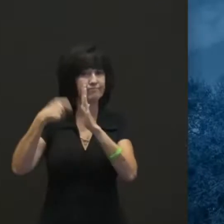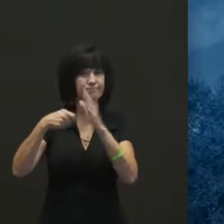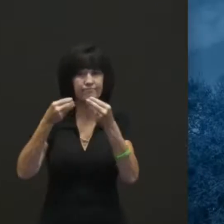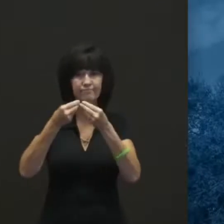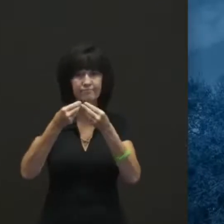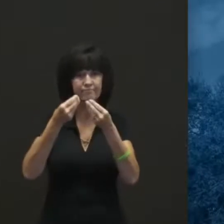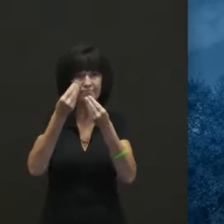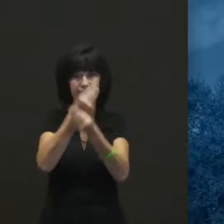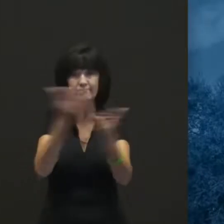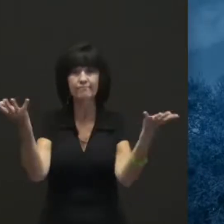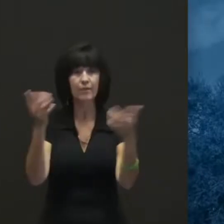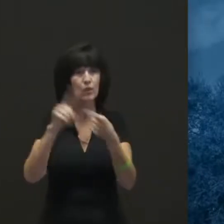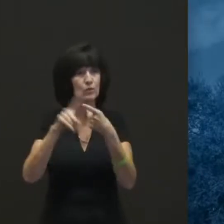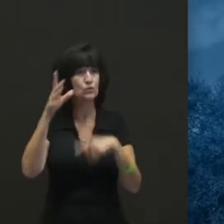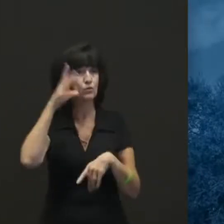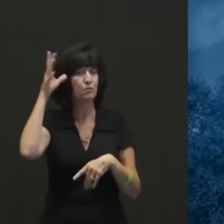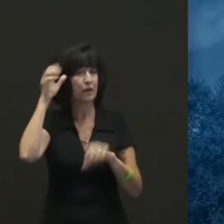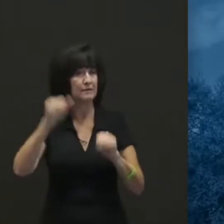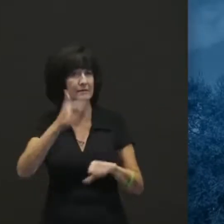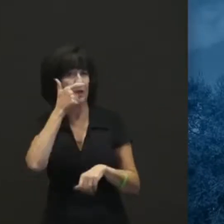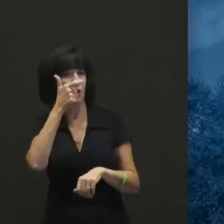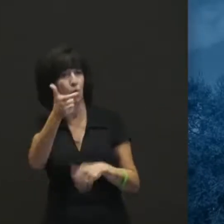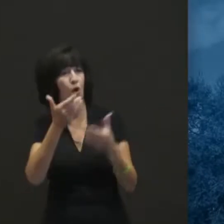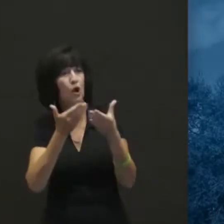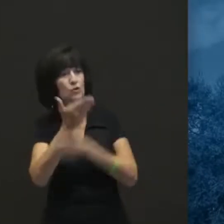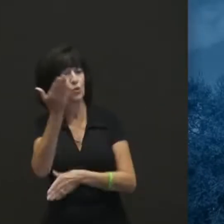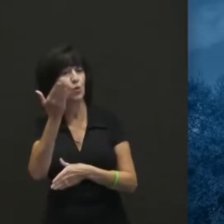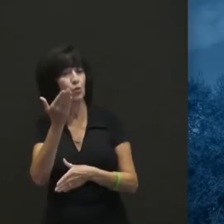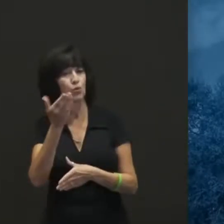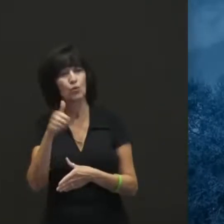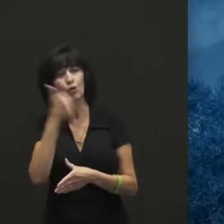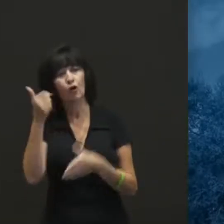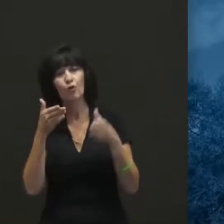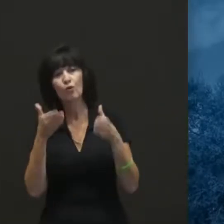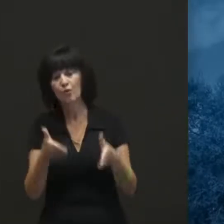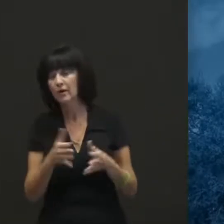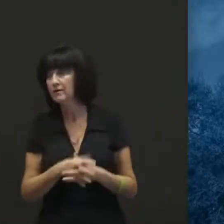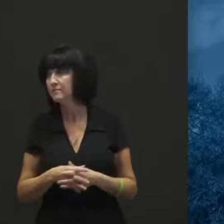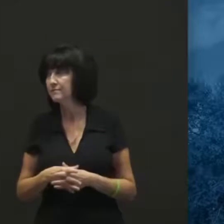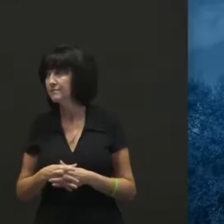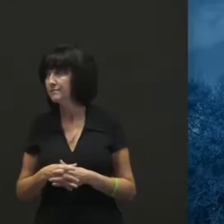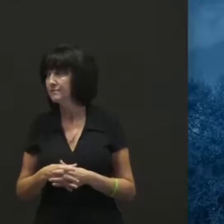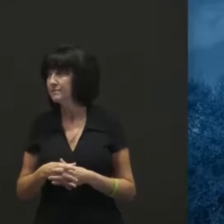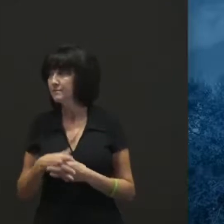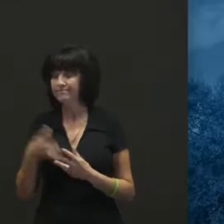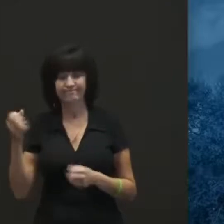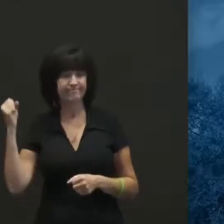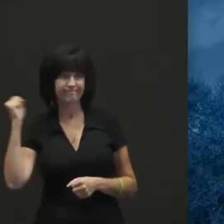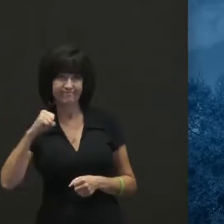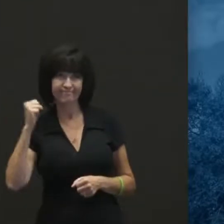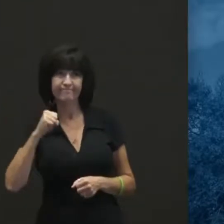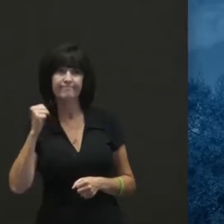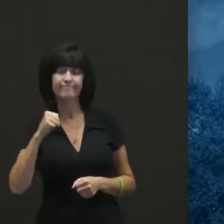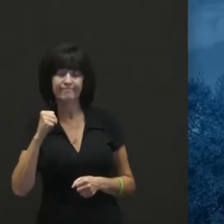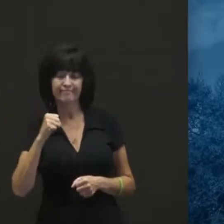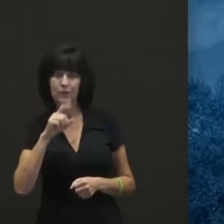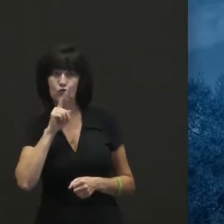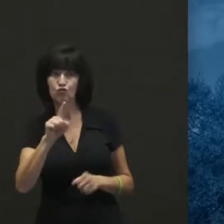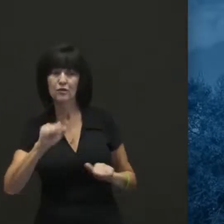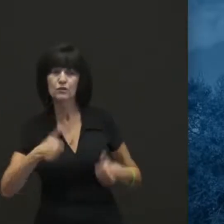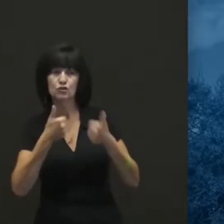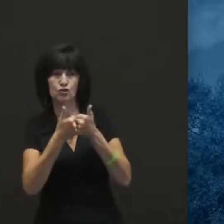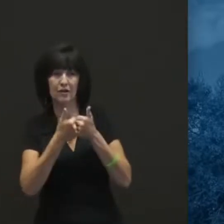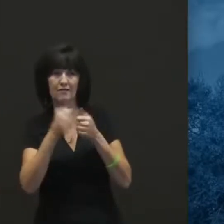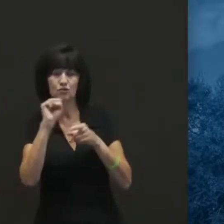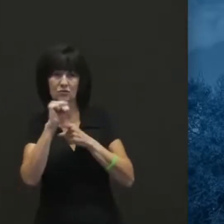you want to comment on that? Yeah, it's a really challenging situation, and